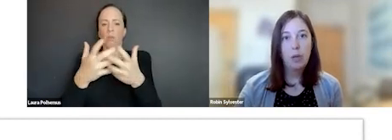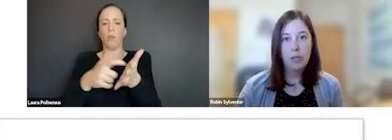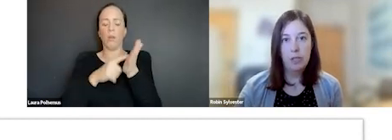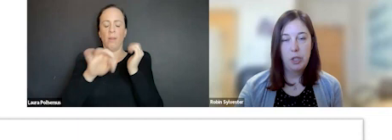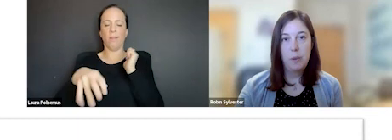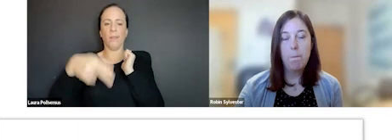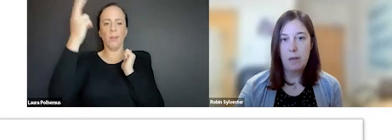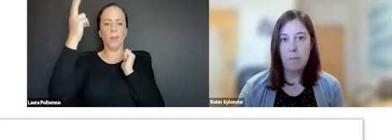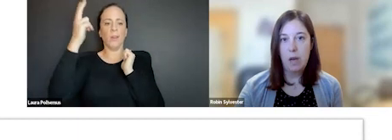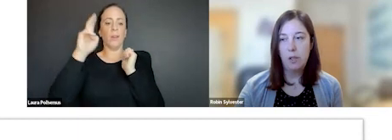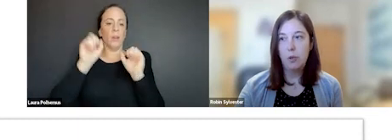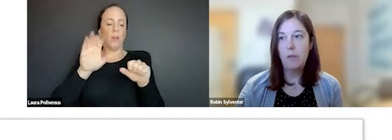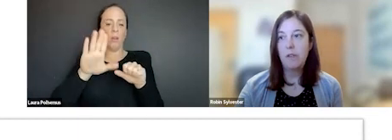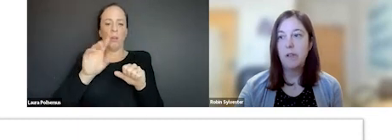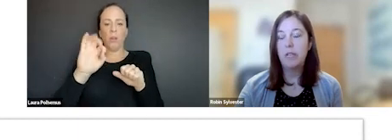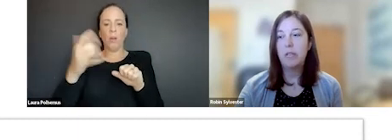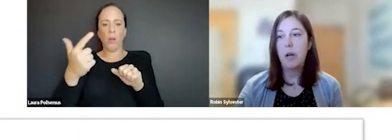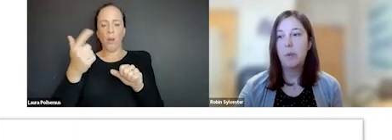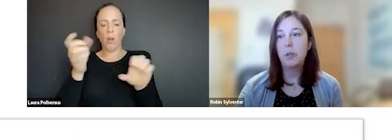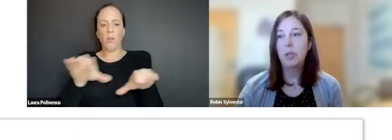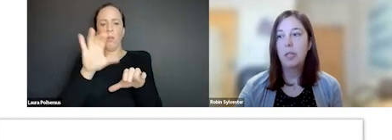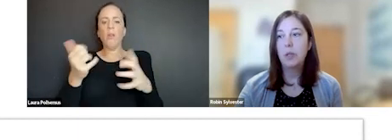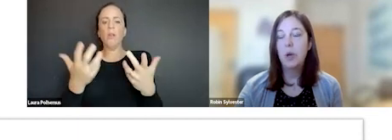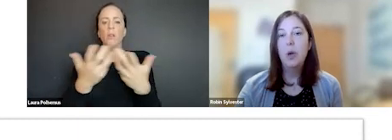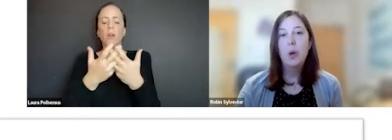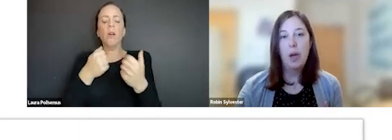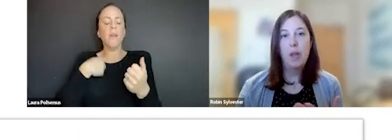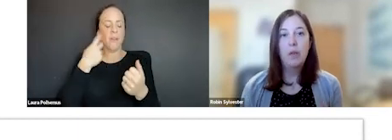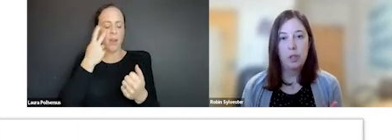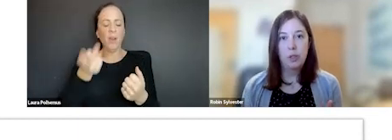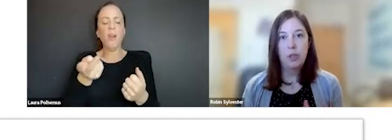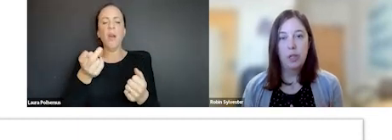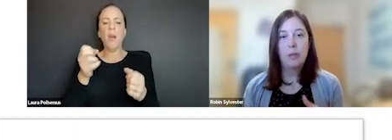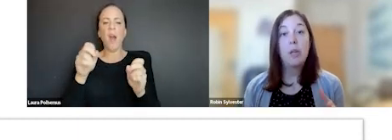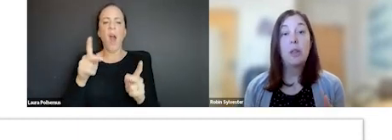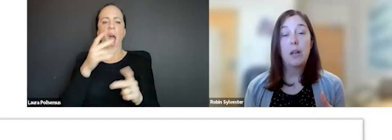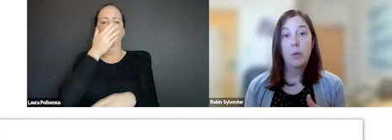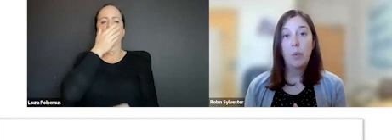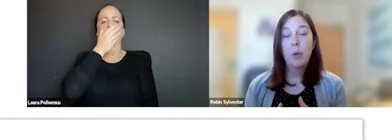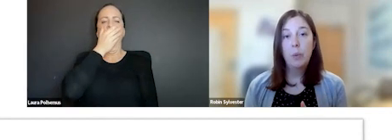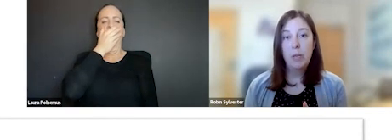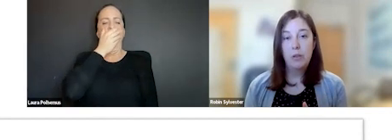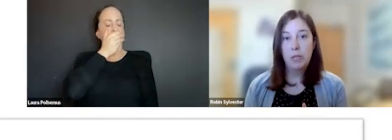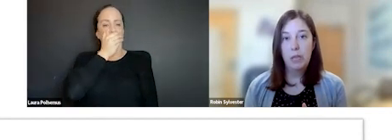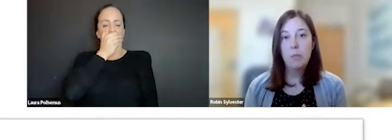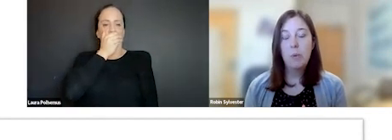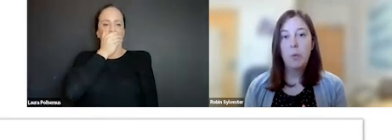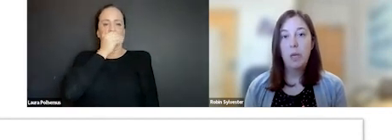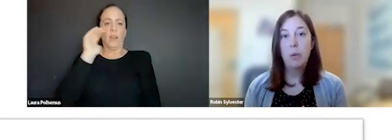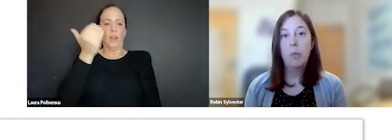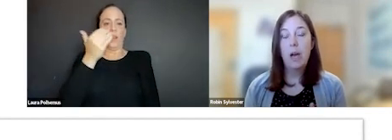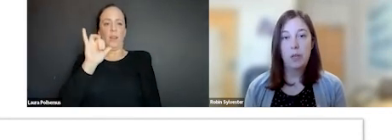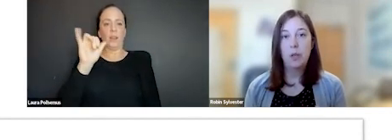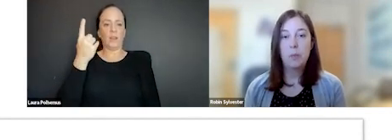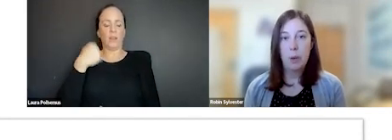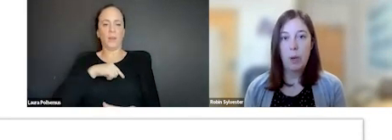can your organization make the match? So I have definitely seen opportunities that looked like something that we would be interested in, but